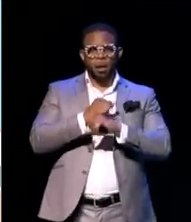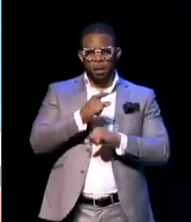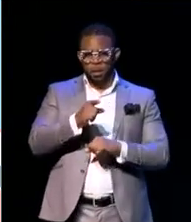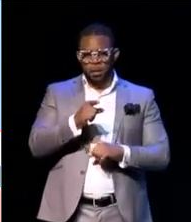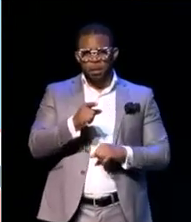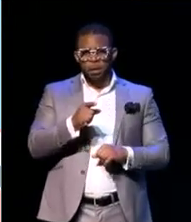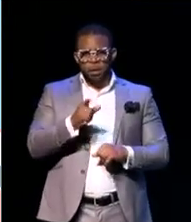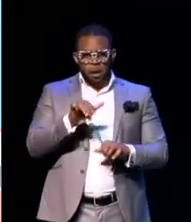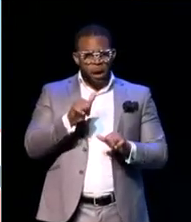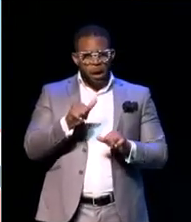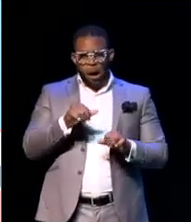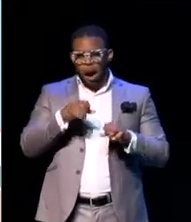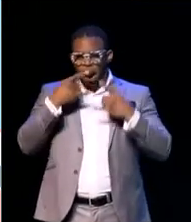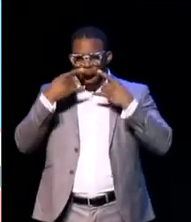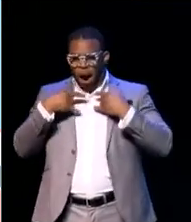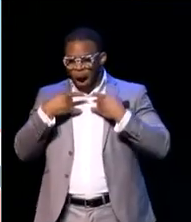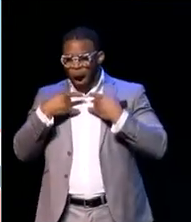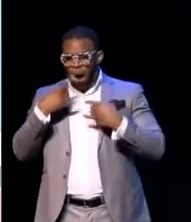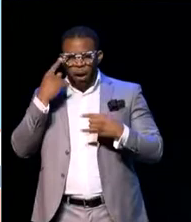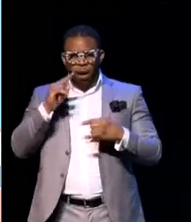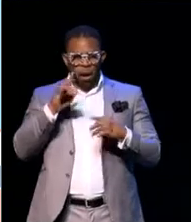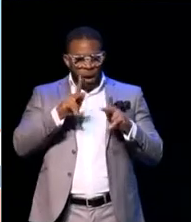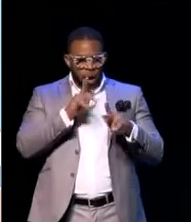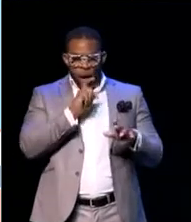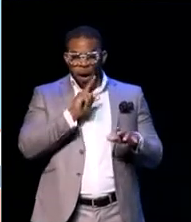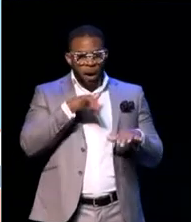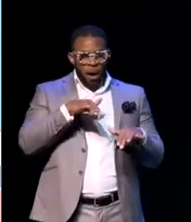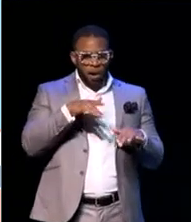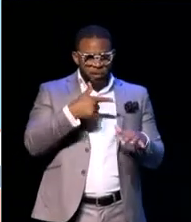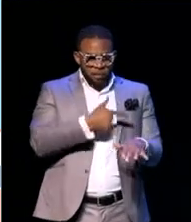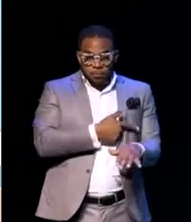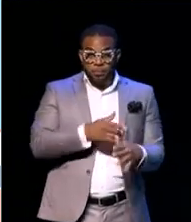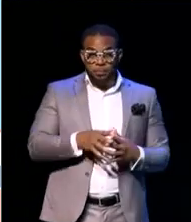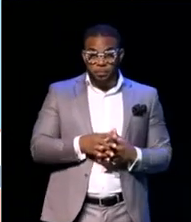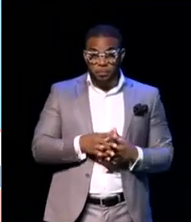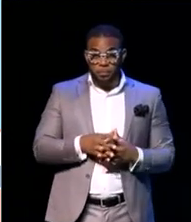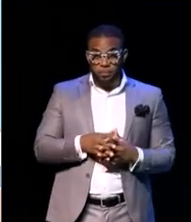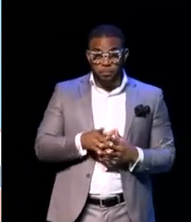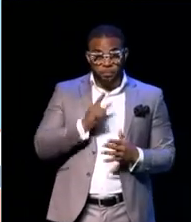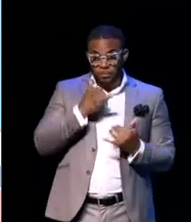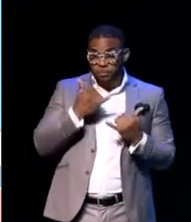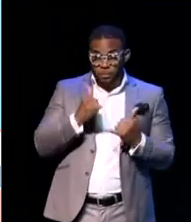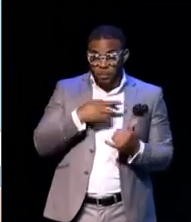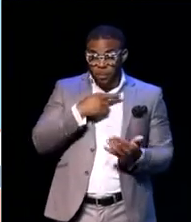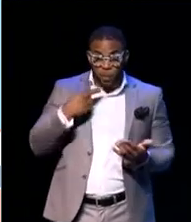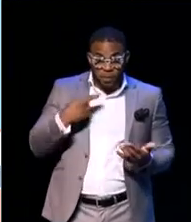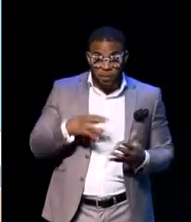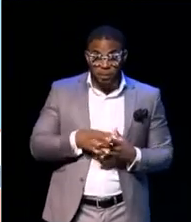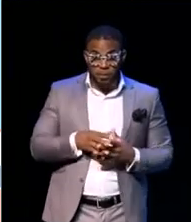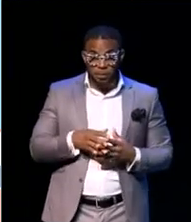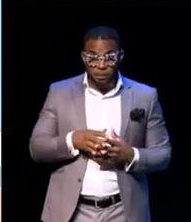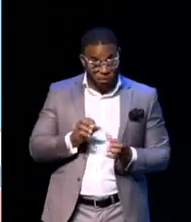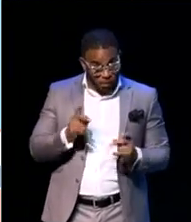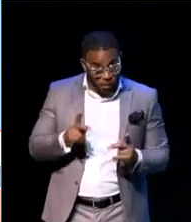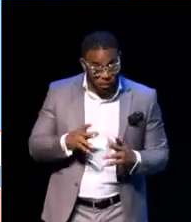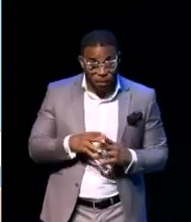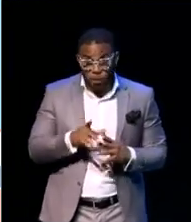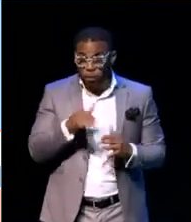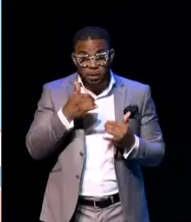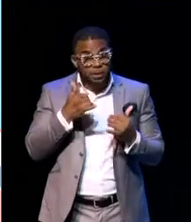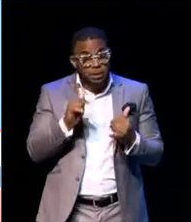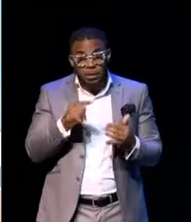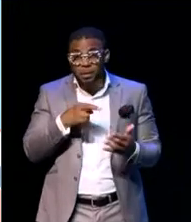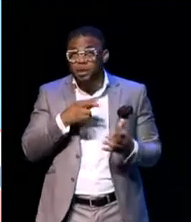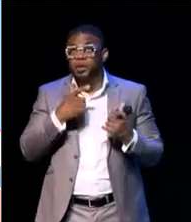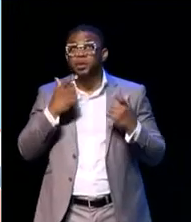protecting you. You can drop the mask. For folks who are not vaccinated, you are still at risk, okay? You are